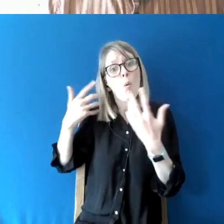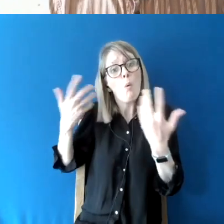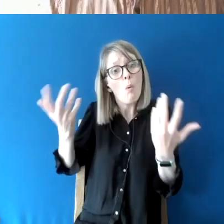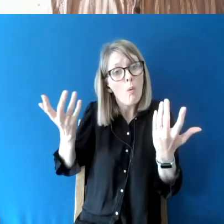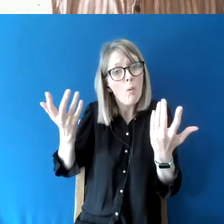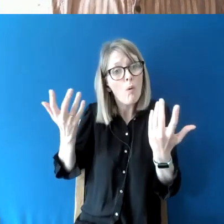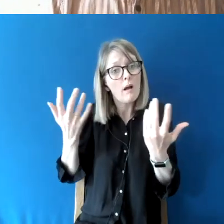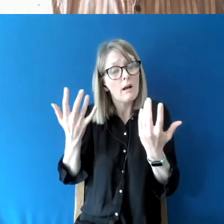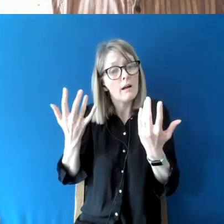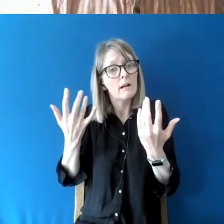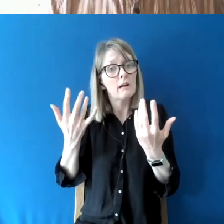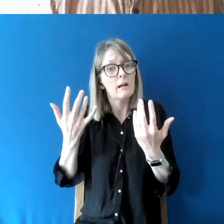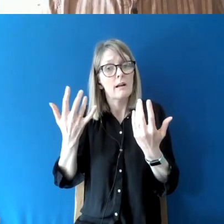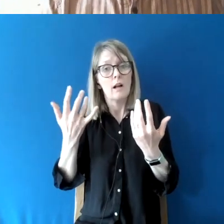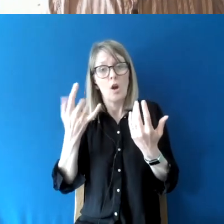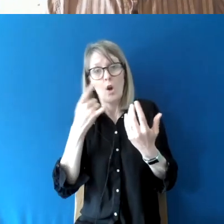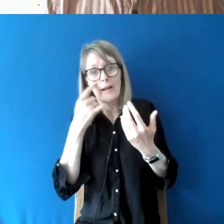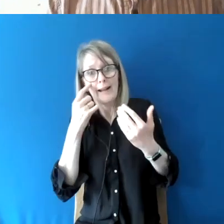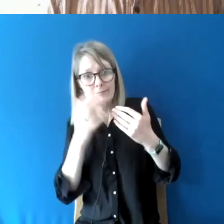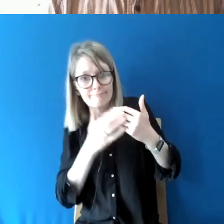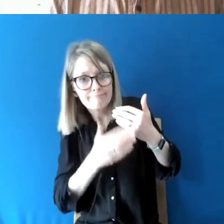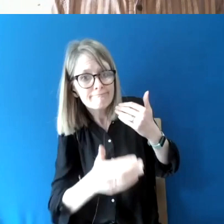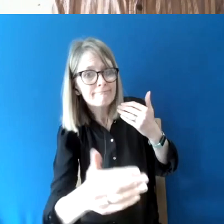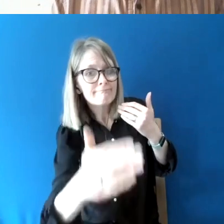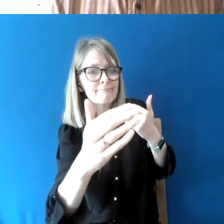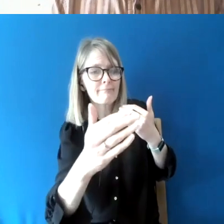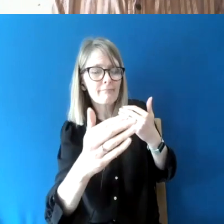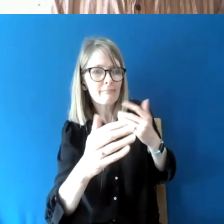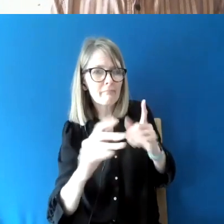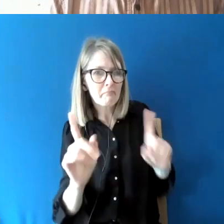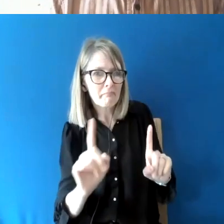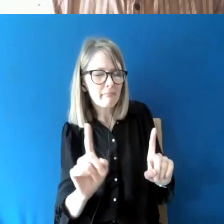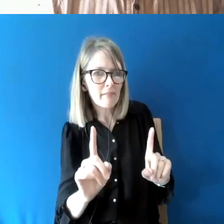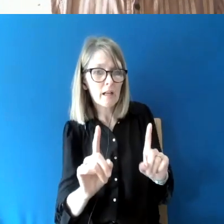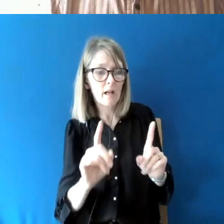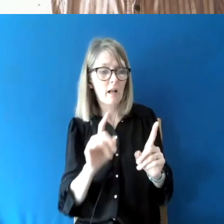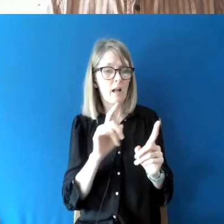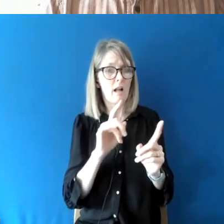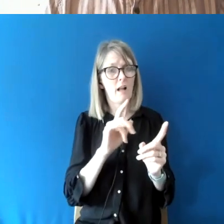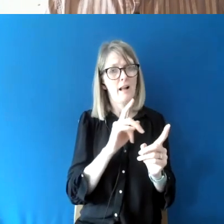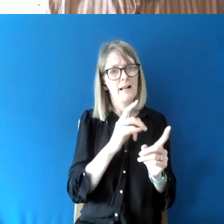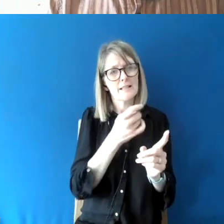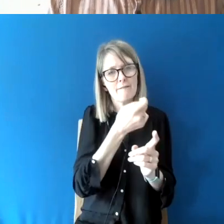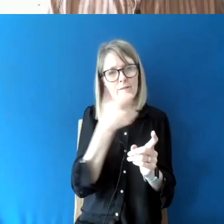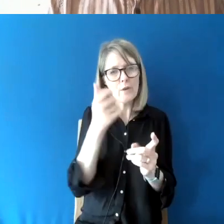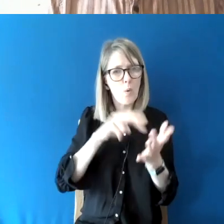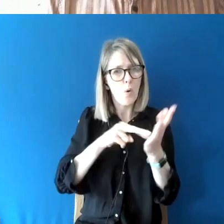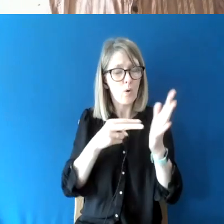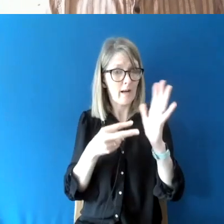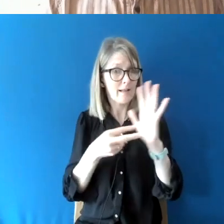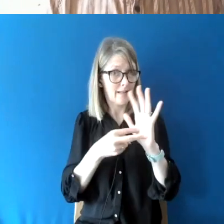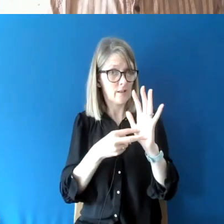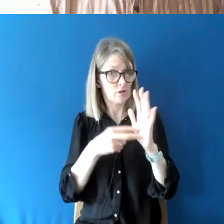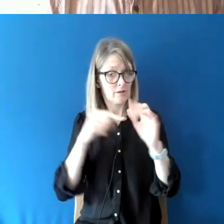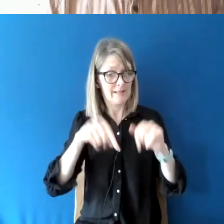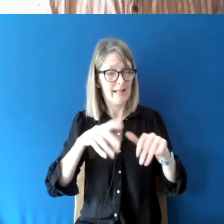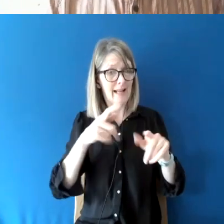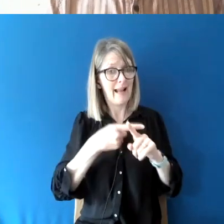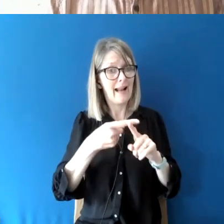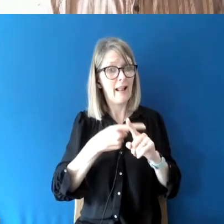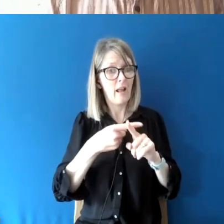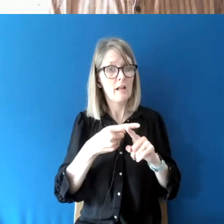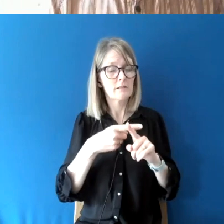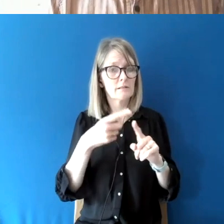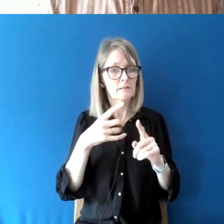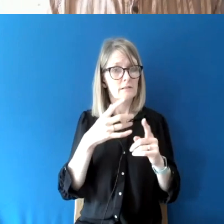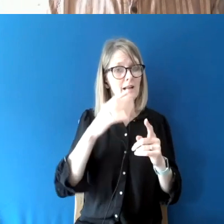are several organizations within England that have taken very affirmative action. For example, the